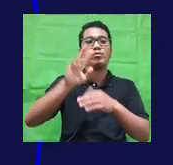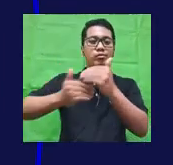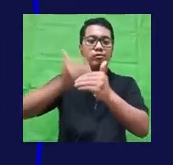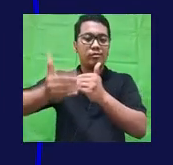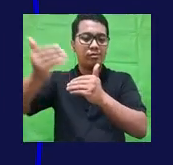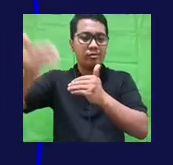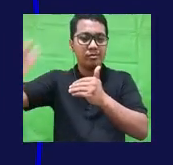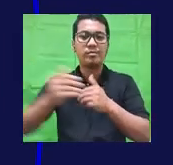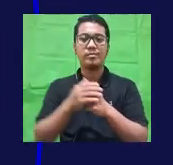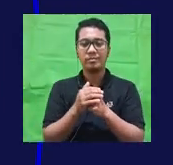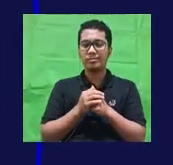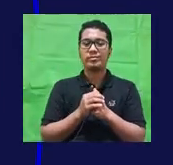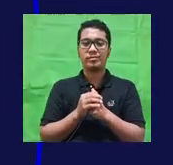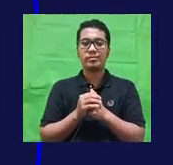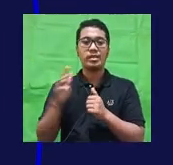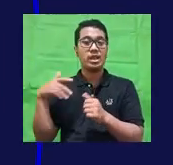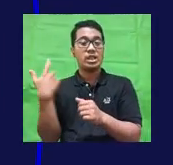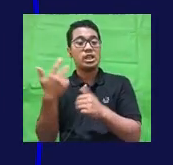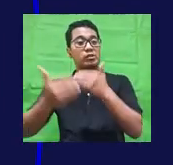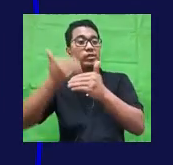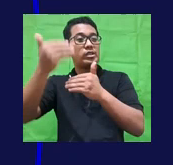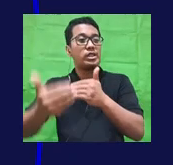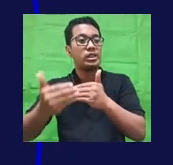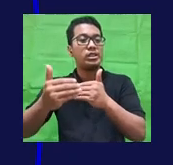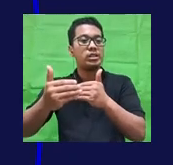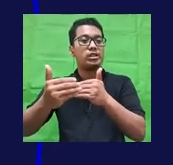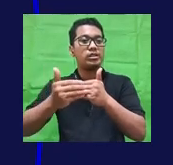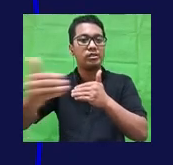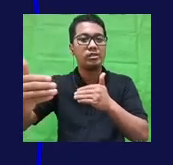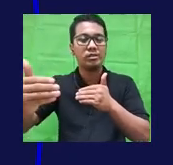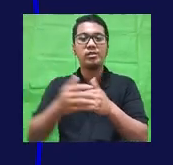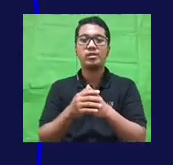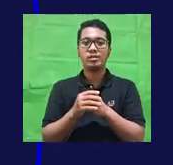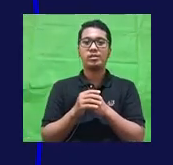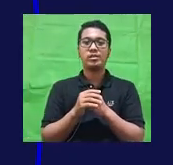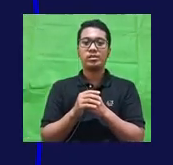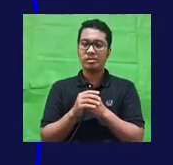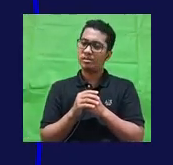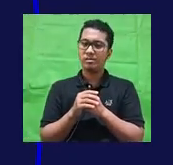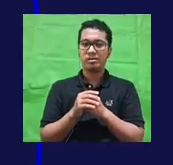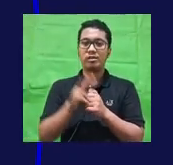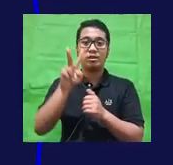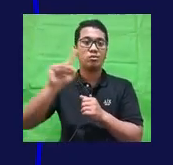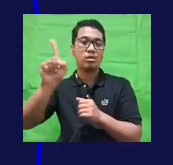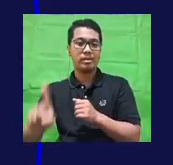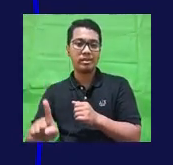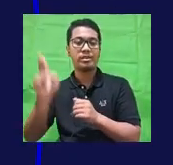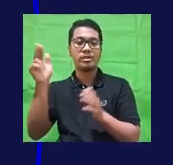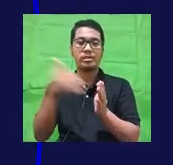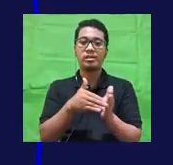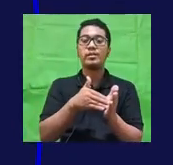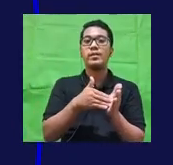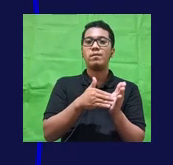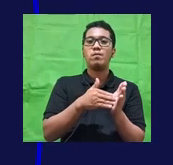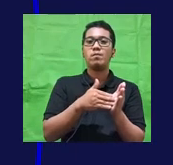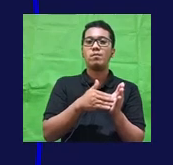we start with Skombus. Daniel, 2 menit what? Lagi. 2 more minutes.